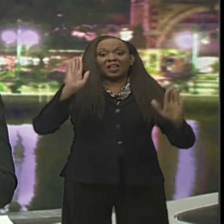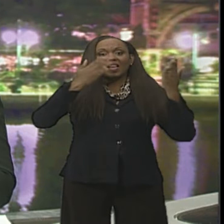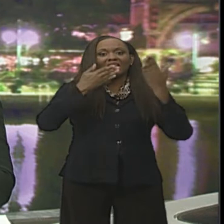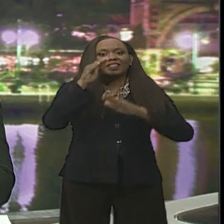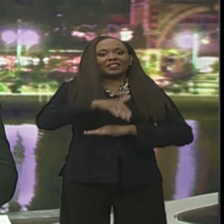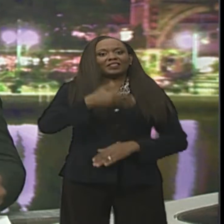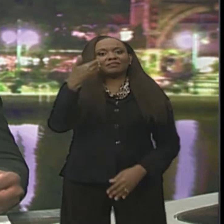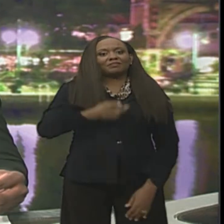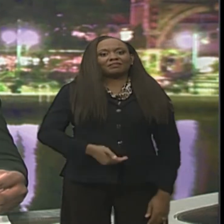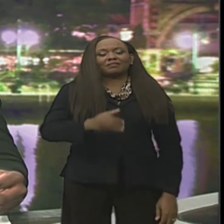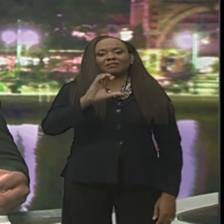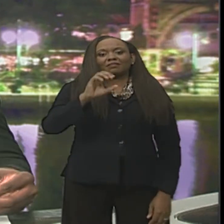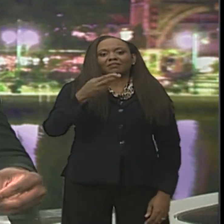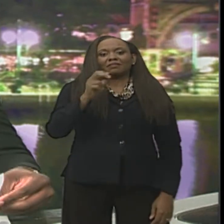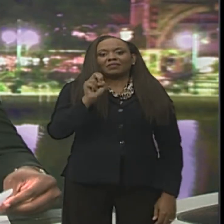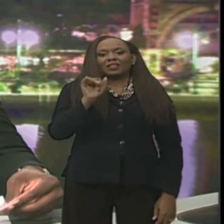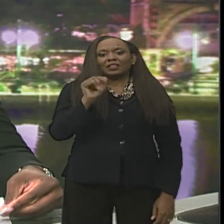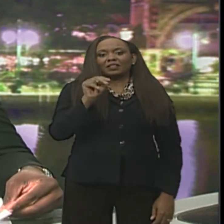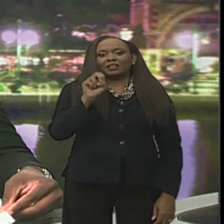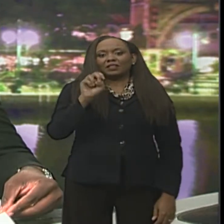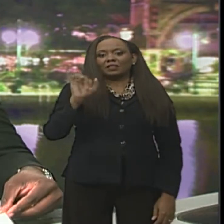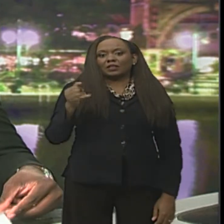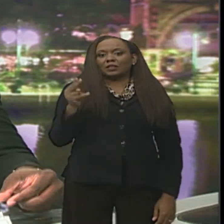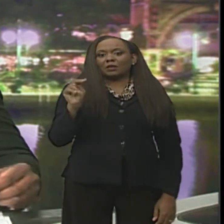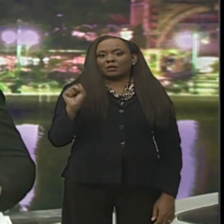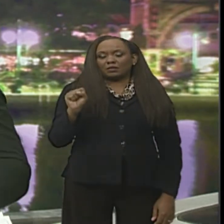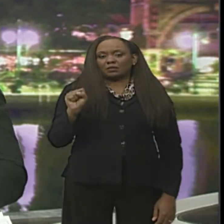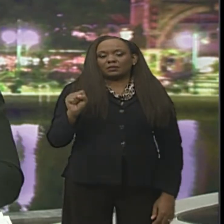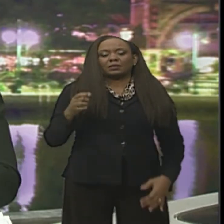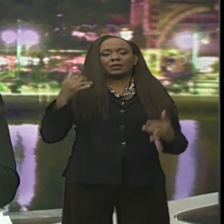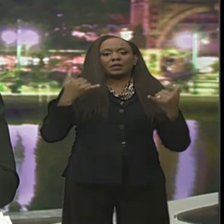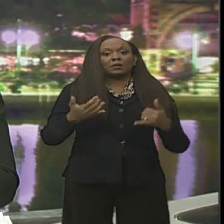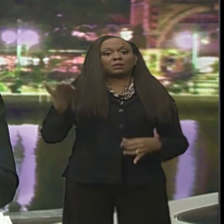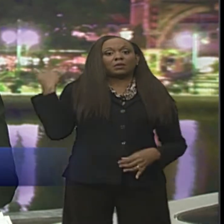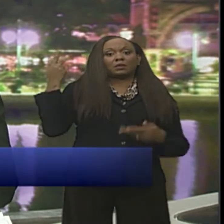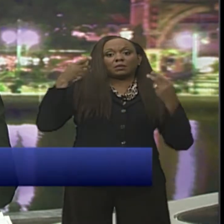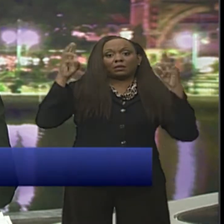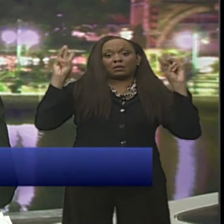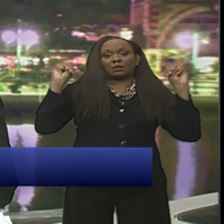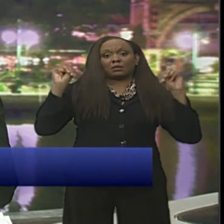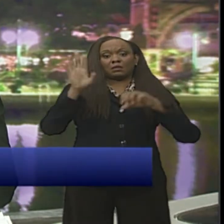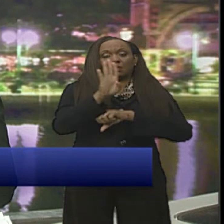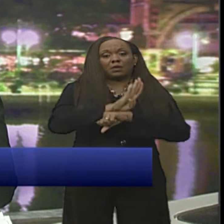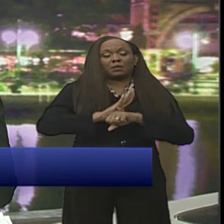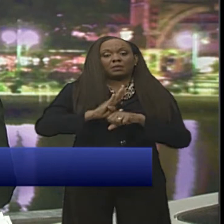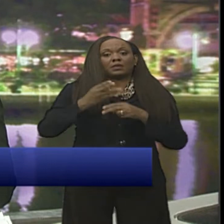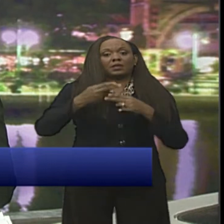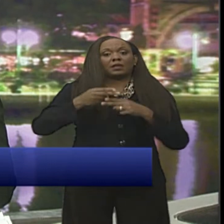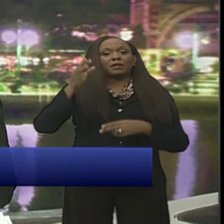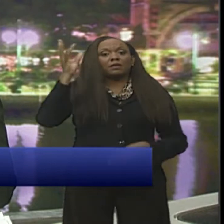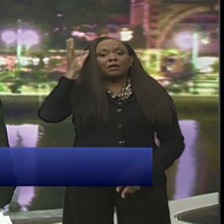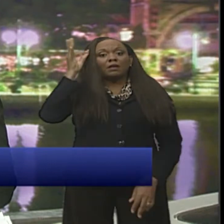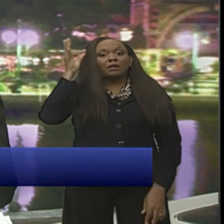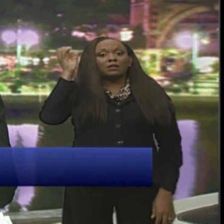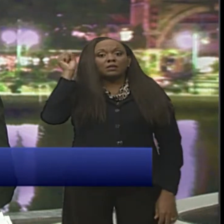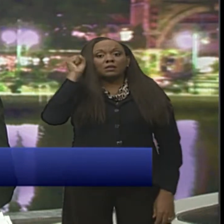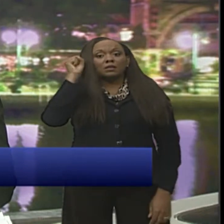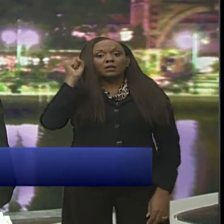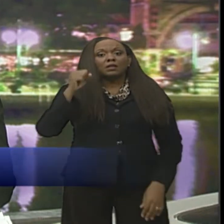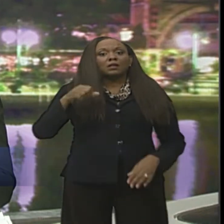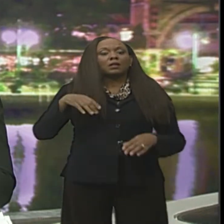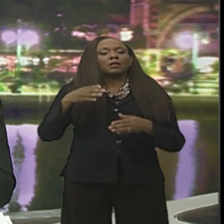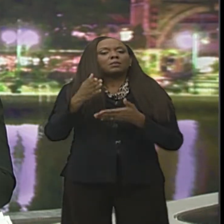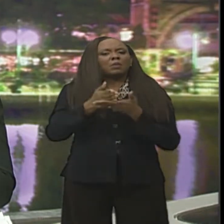Good evening, I'm Shane Jones. Leading the news at 7. Former Prime Minister Frendel Stewart is partly responsible for